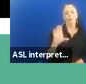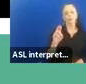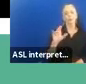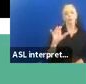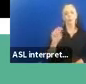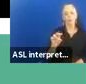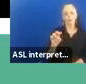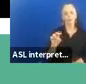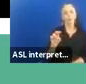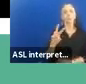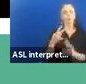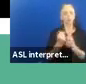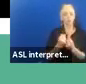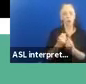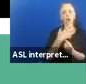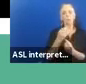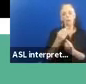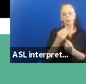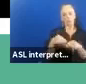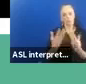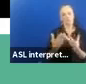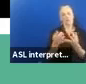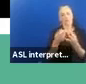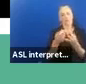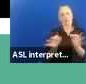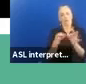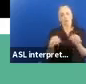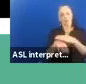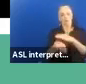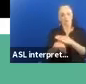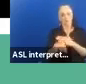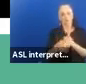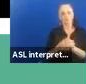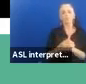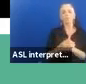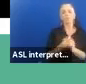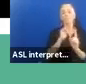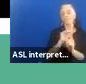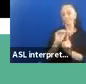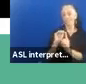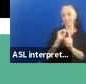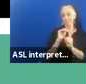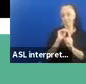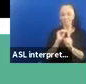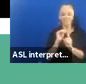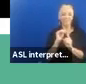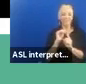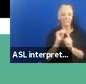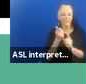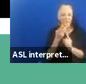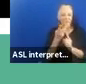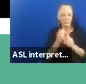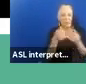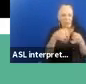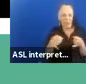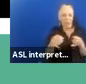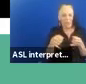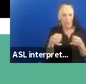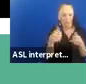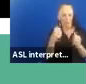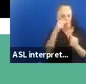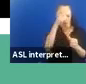to provide language access for today's session. We wanted to remind all of a few guidelines to keep in mind